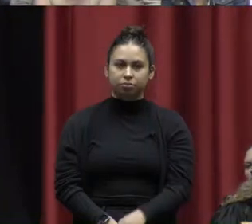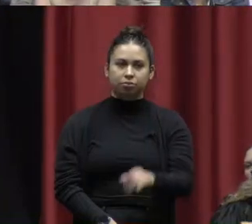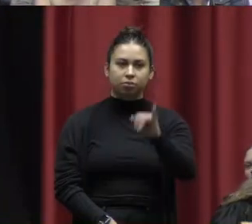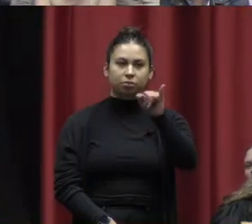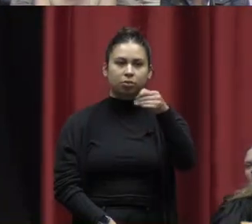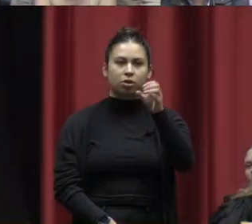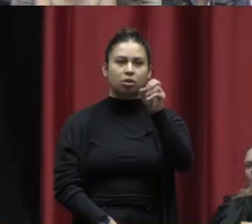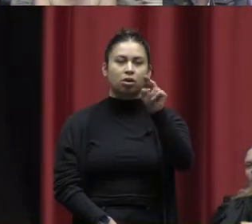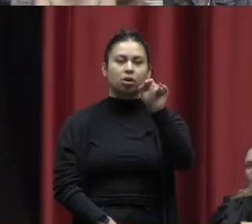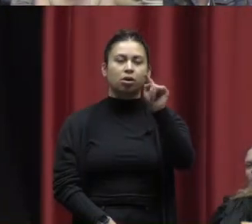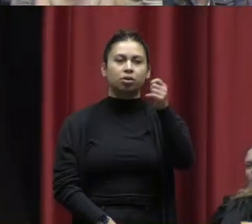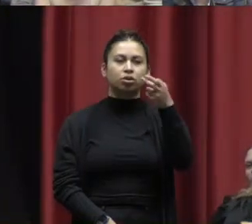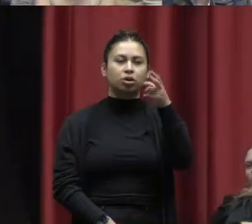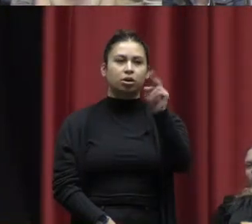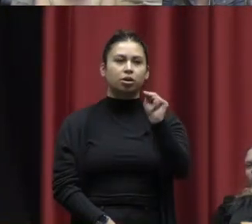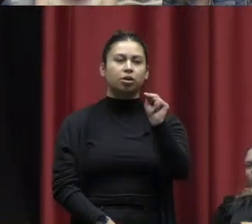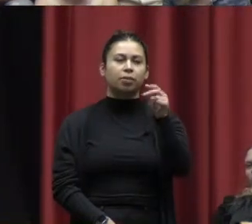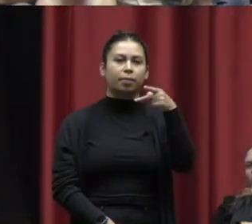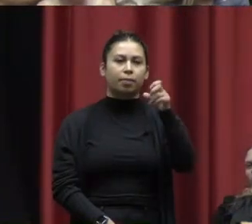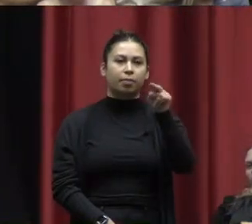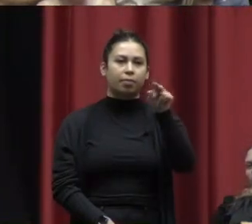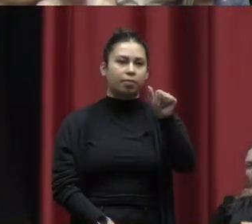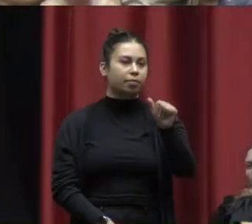Jonathan Vega,